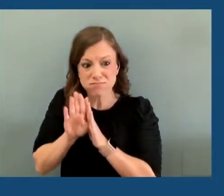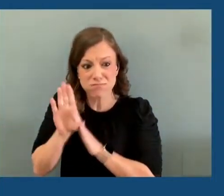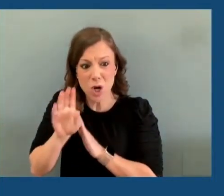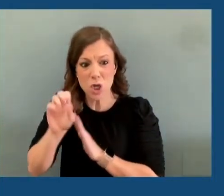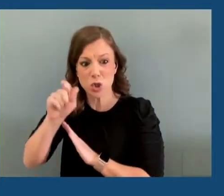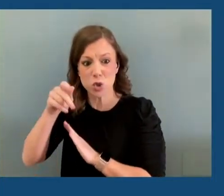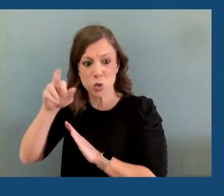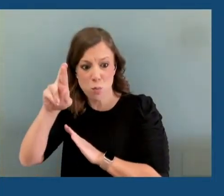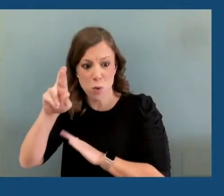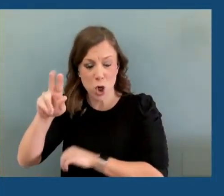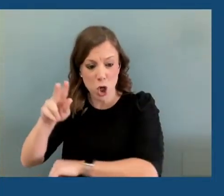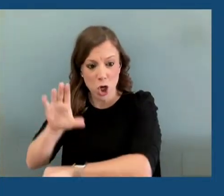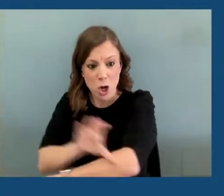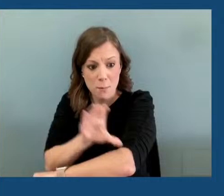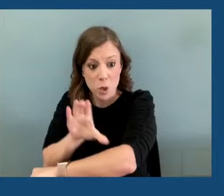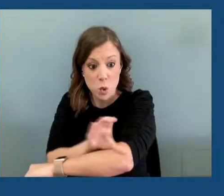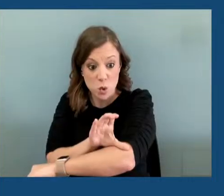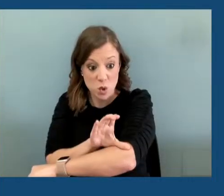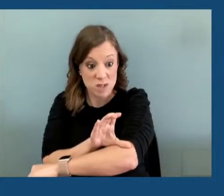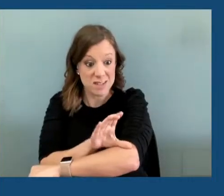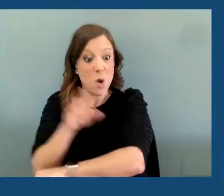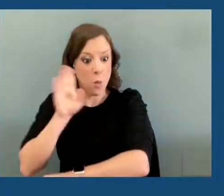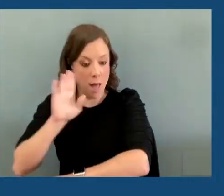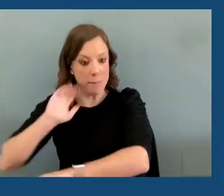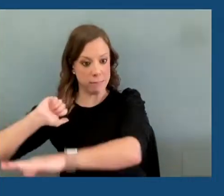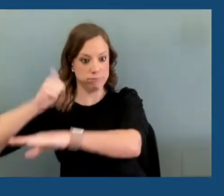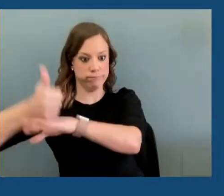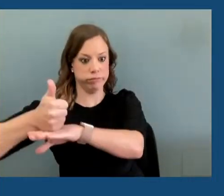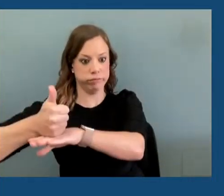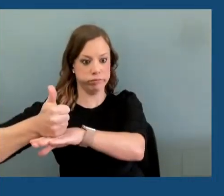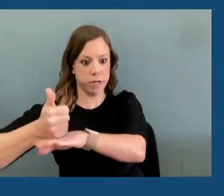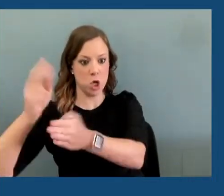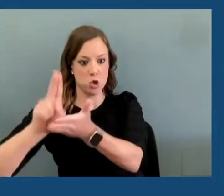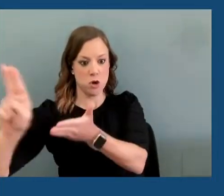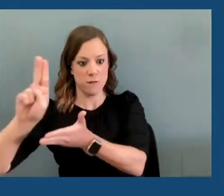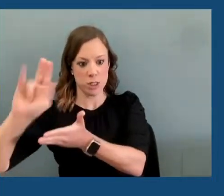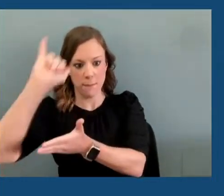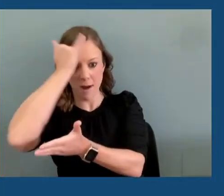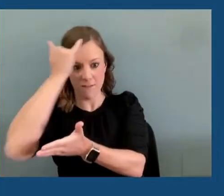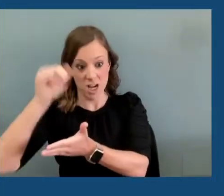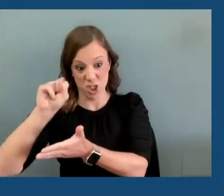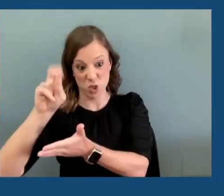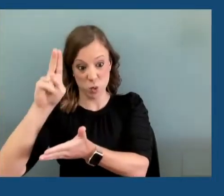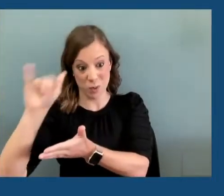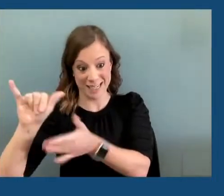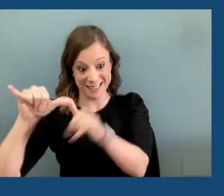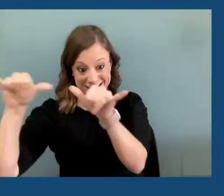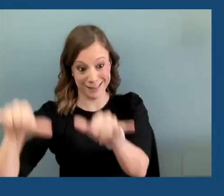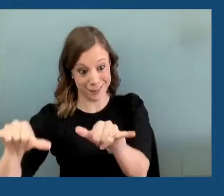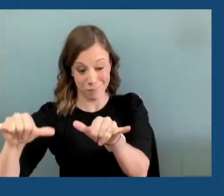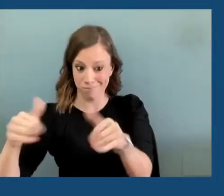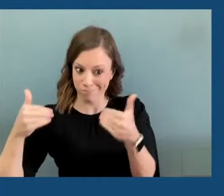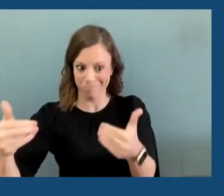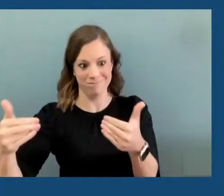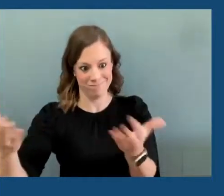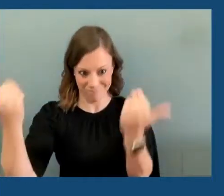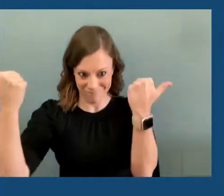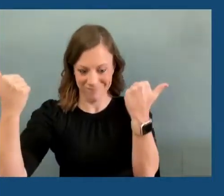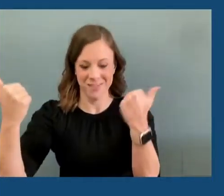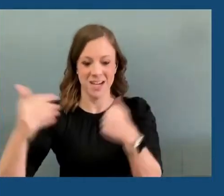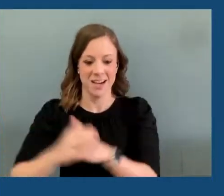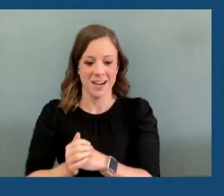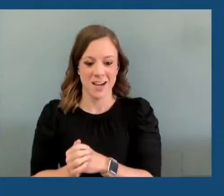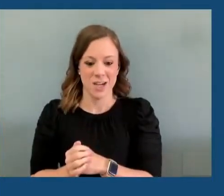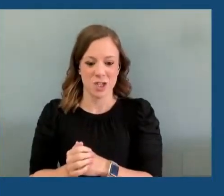will be housed at the University of Buffalo. And all it is advancing the same goals. So when other states are looking, they're saying, oh my gosh, they're doing it